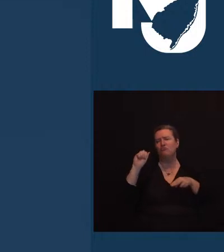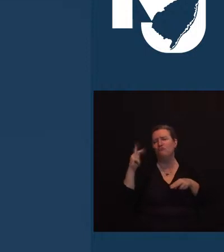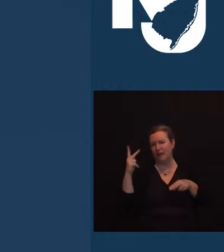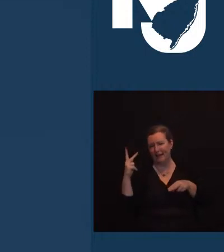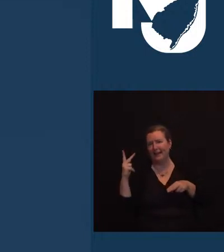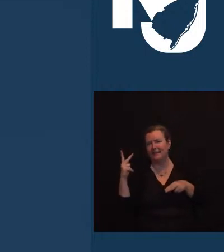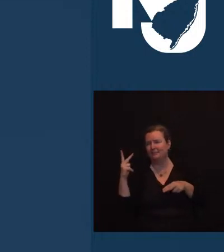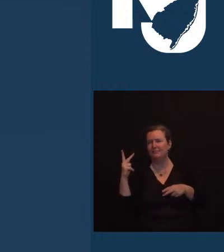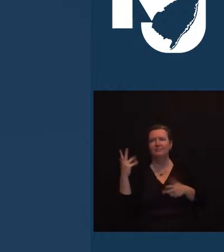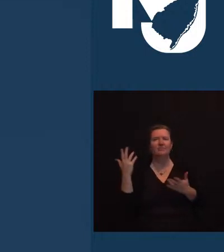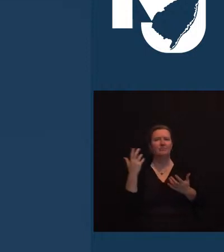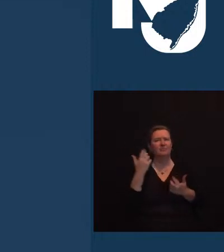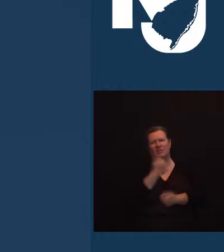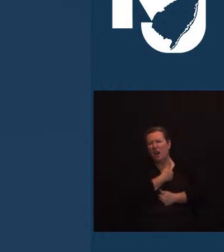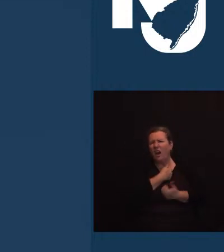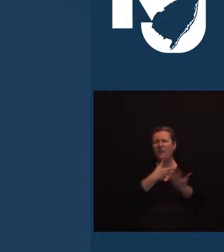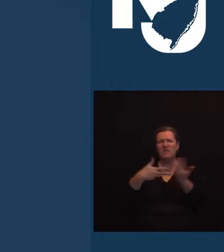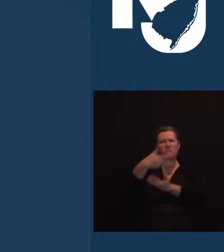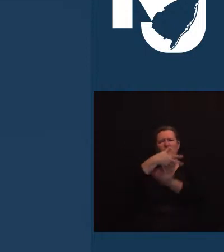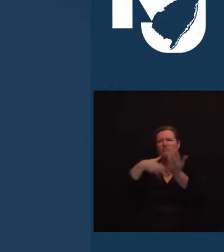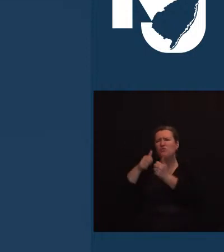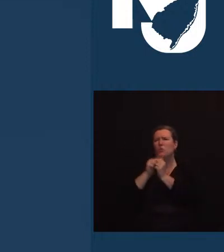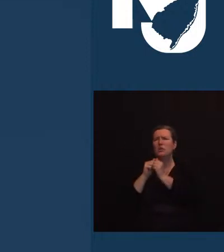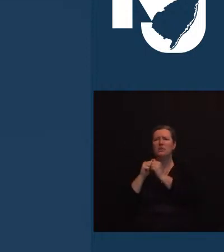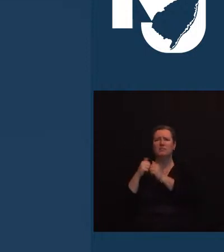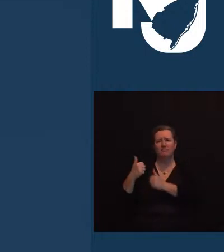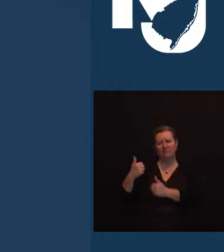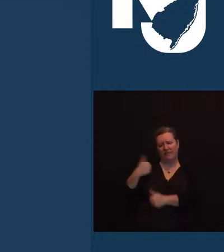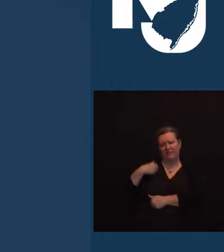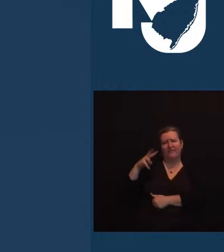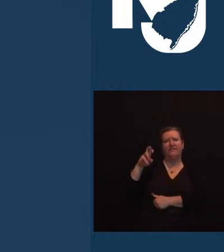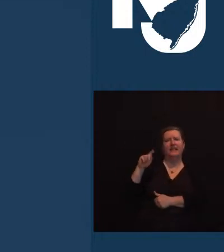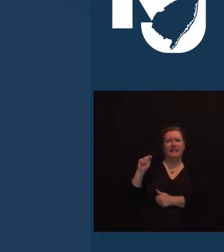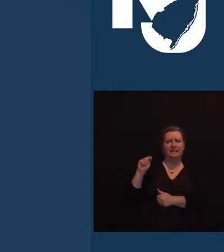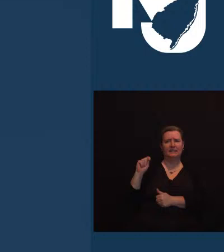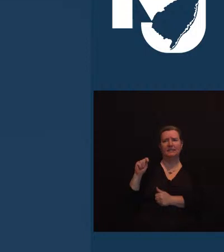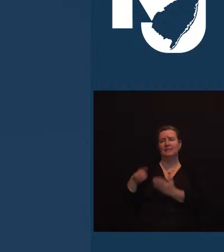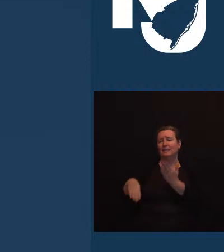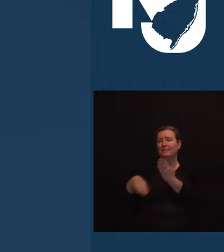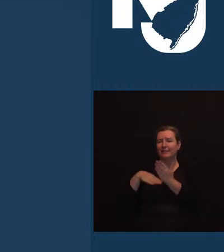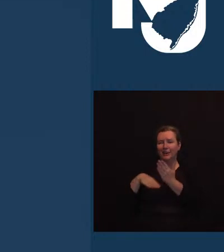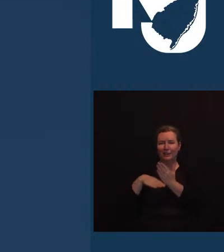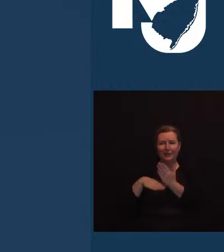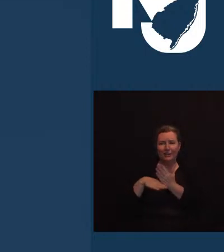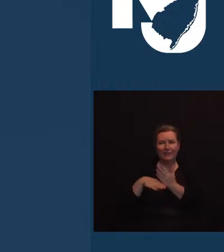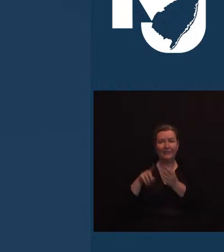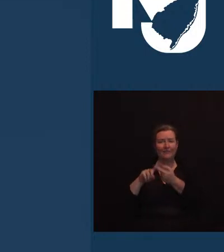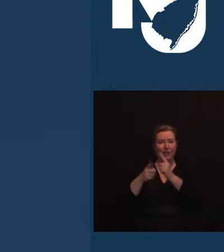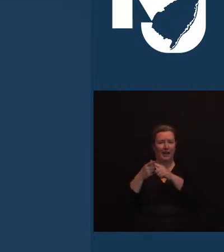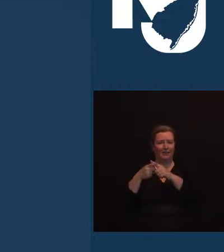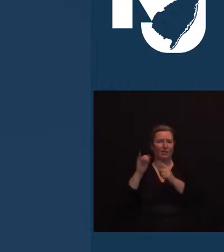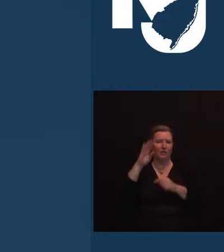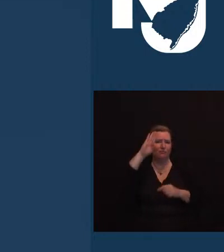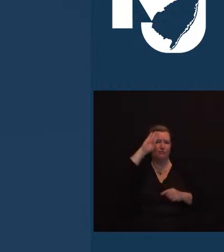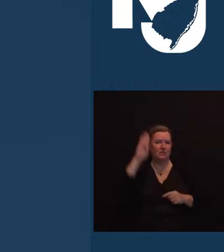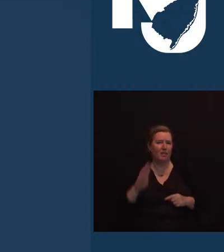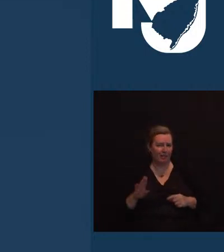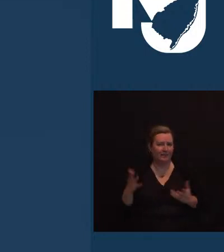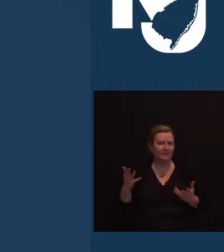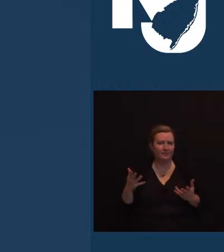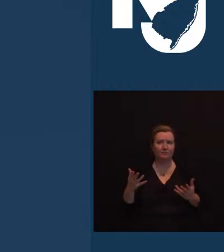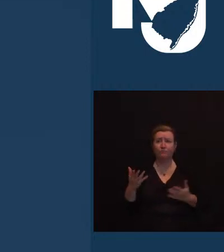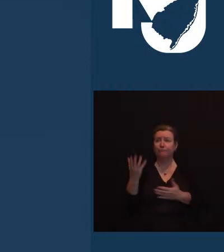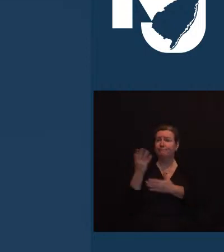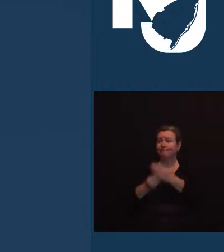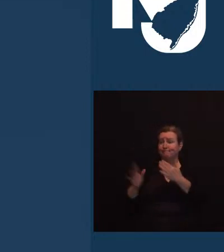with his fellow veterans and with other Brazil soccer fans, especially during World Cup time. He is survived by his mother, and keep